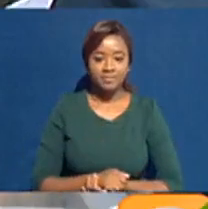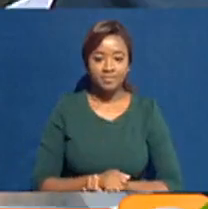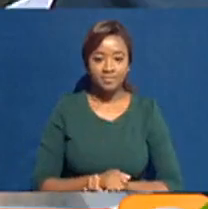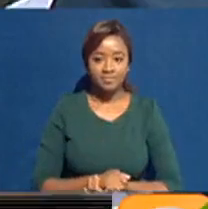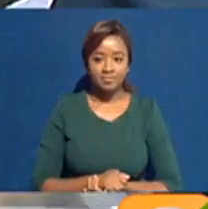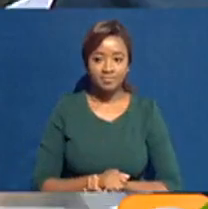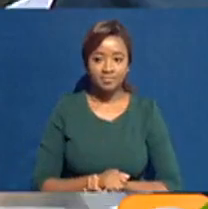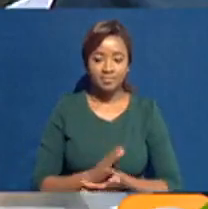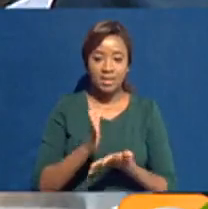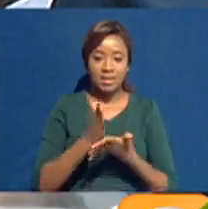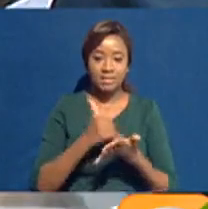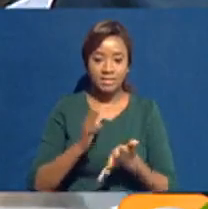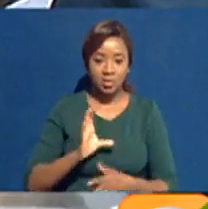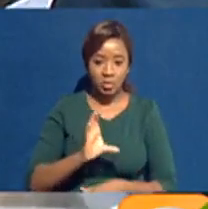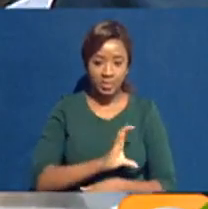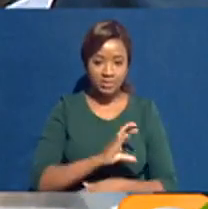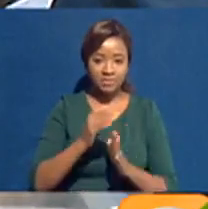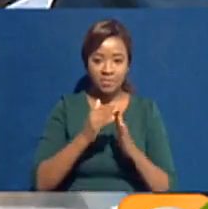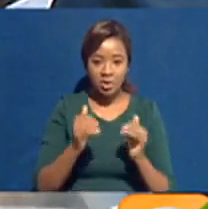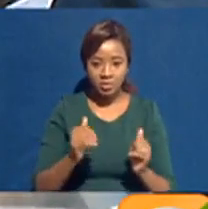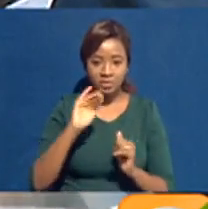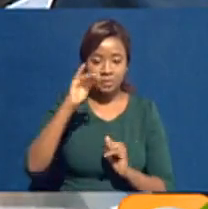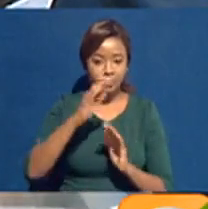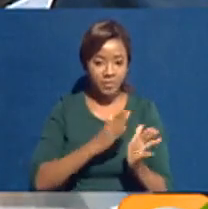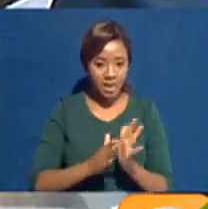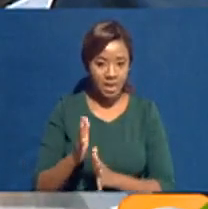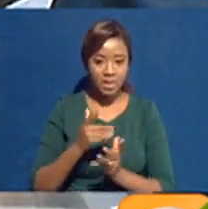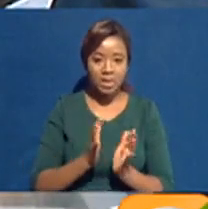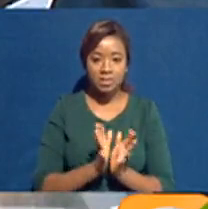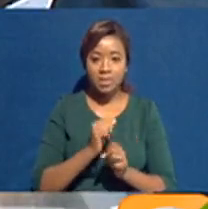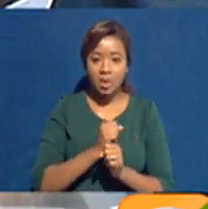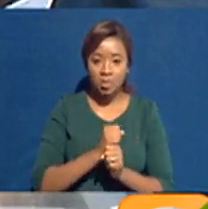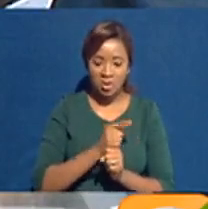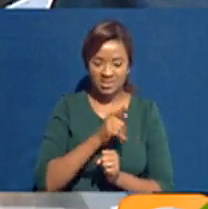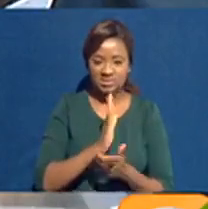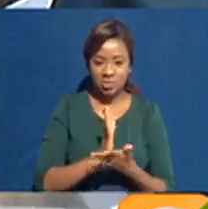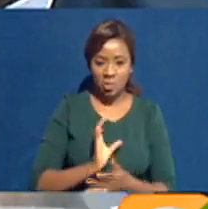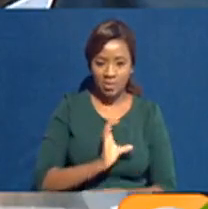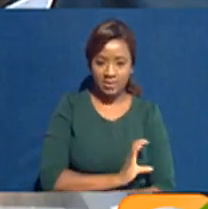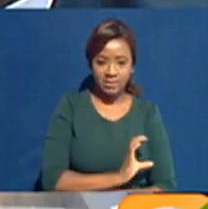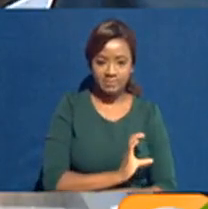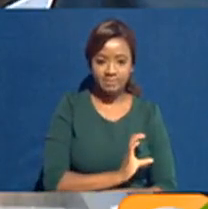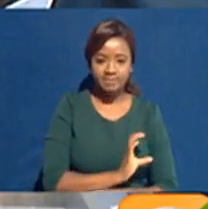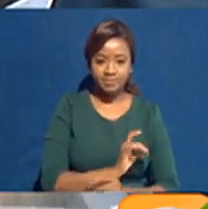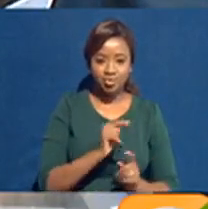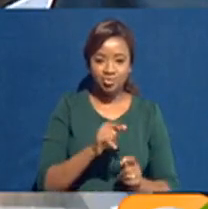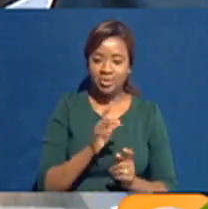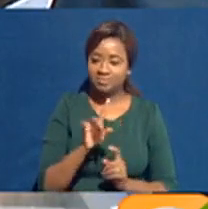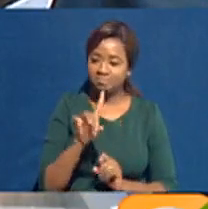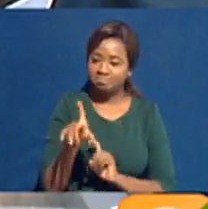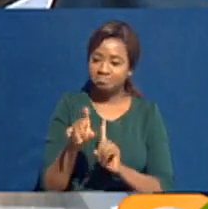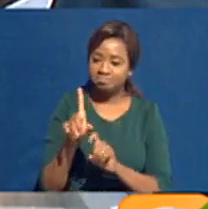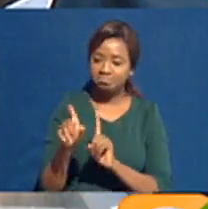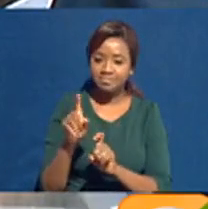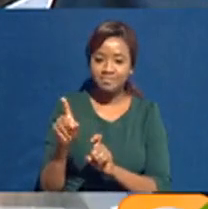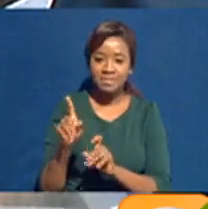The Departmental Committee on Housing, Urban Planning and Public Works today put to task Lands Cabinet Secretary